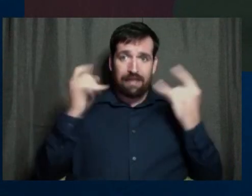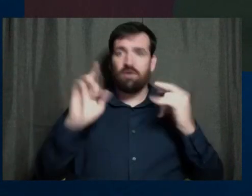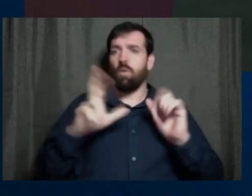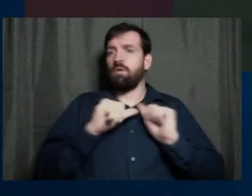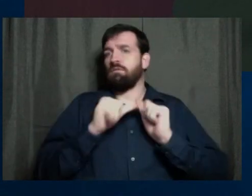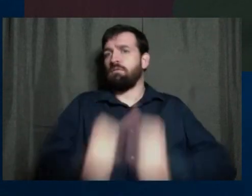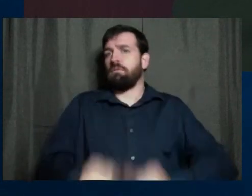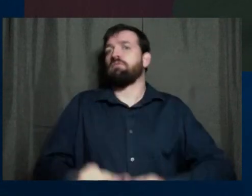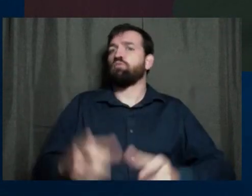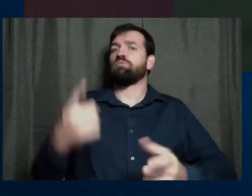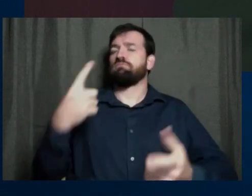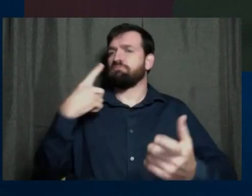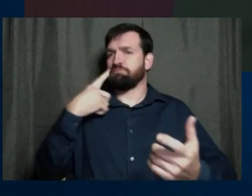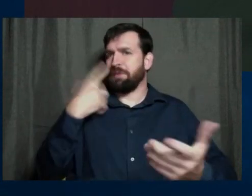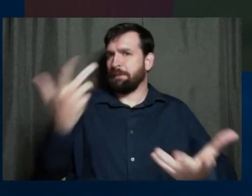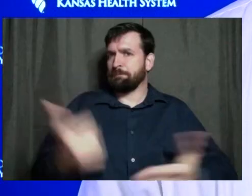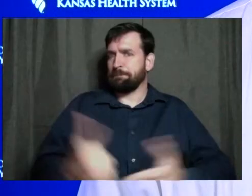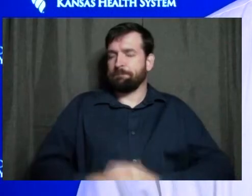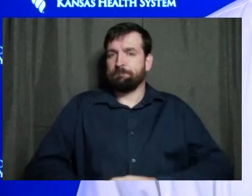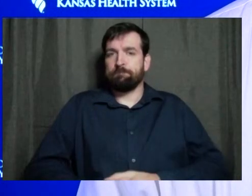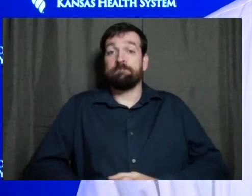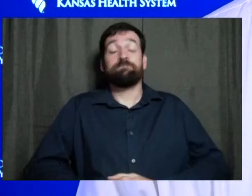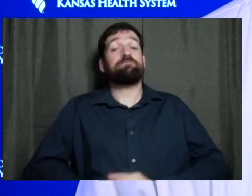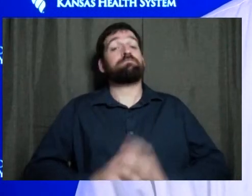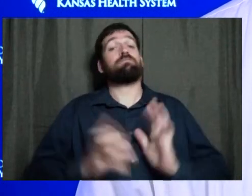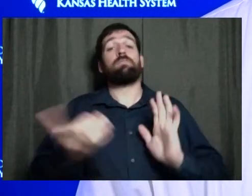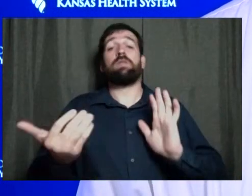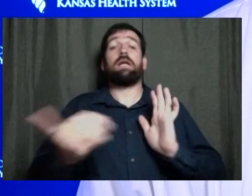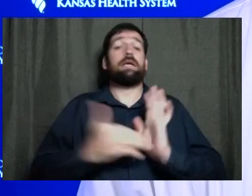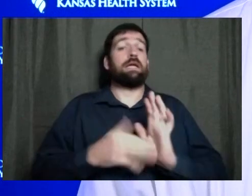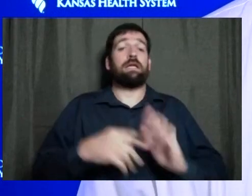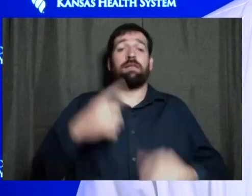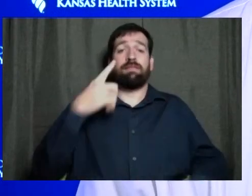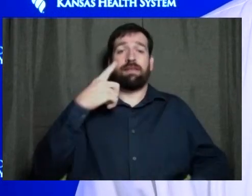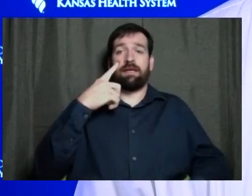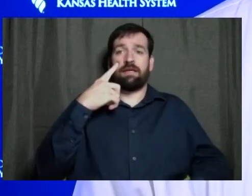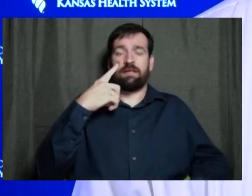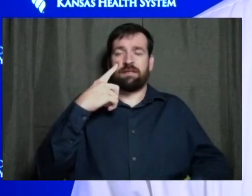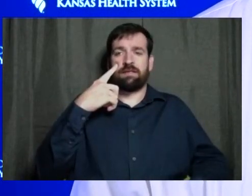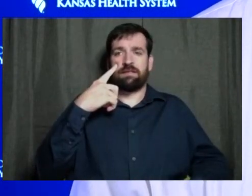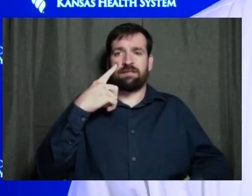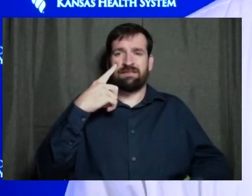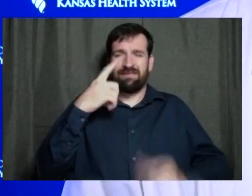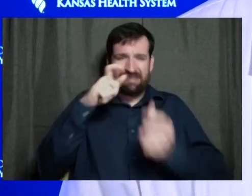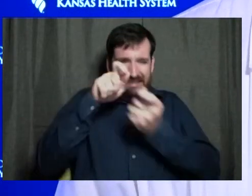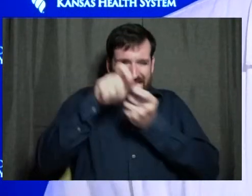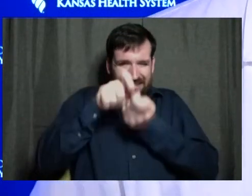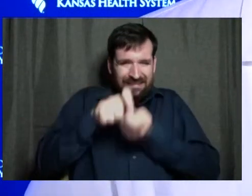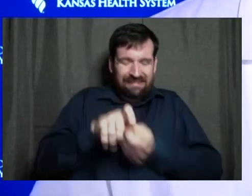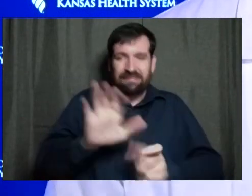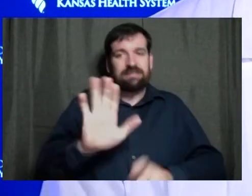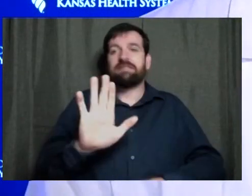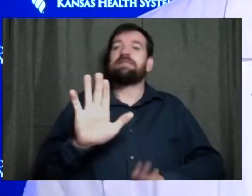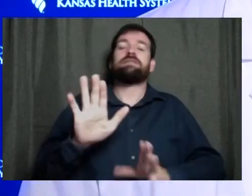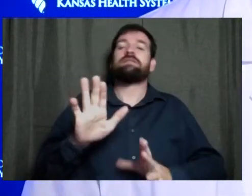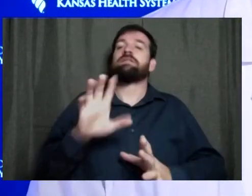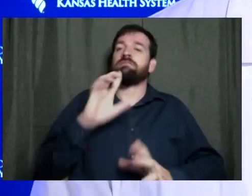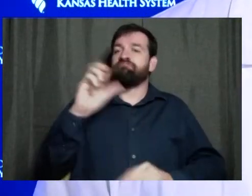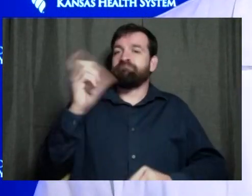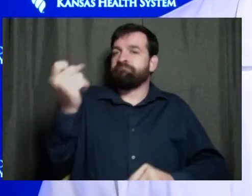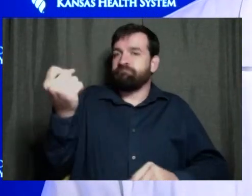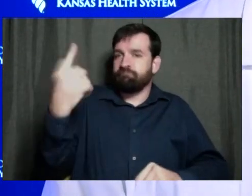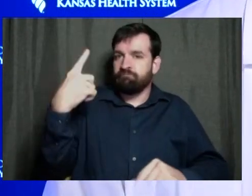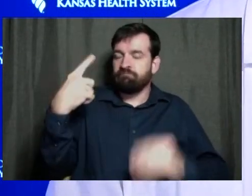your thoughts? Yeah. I mean, again, I think we shouldn't get too granular here and just have to understand the